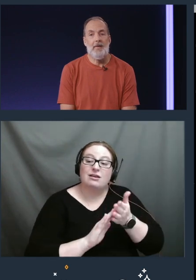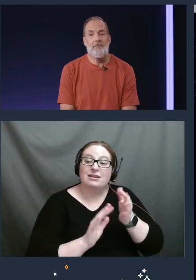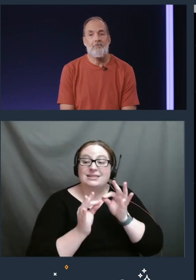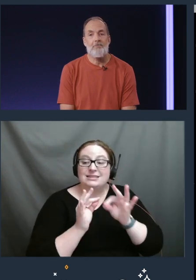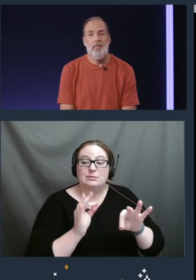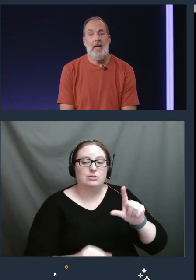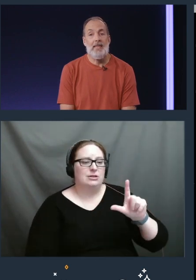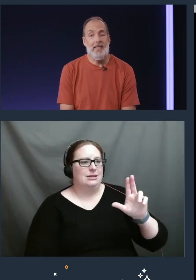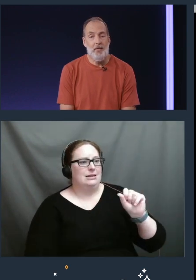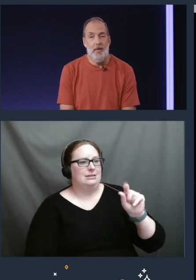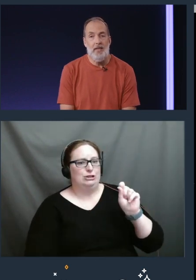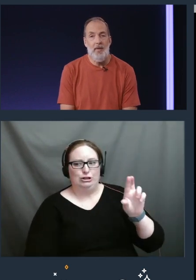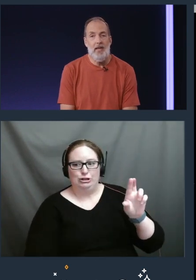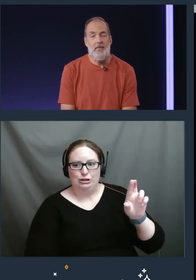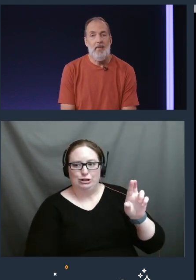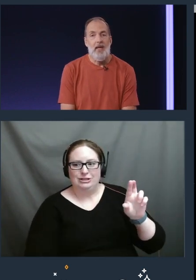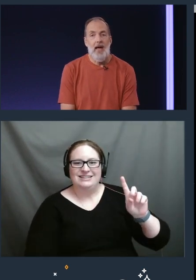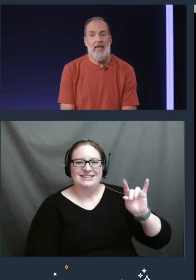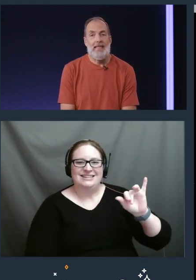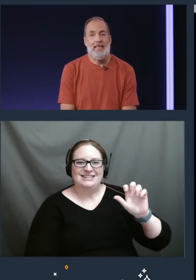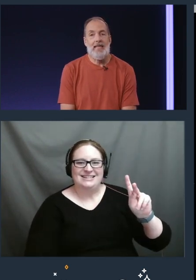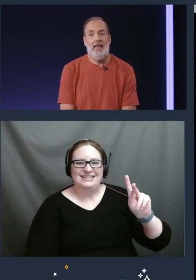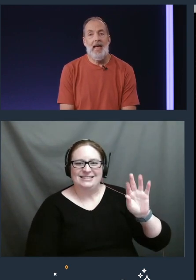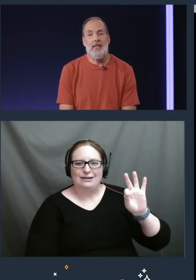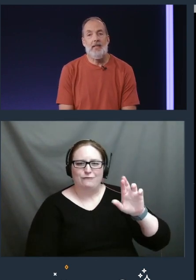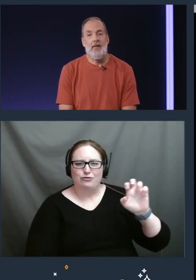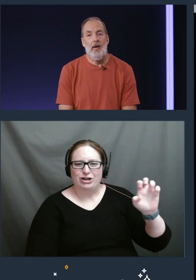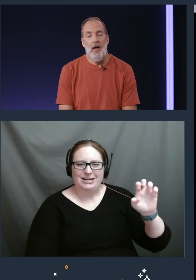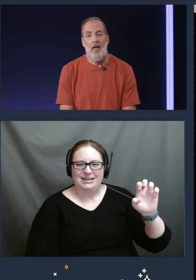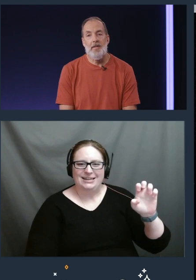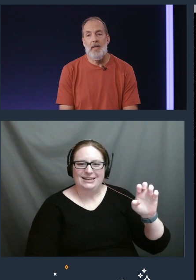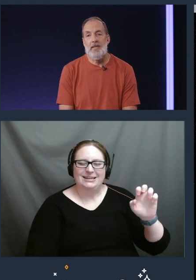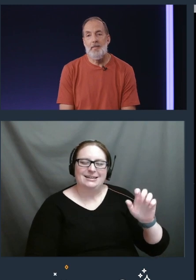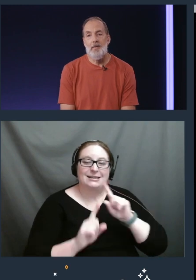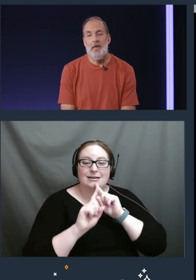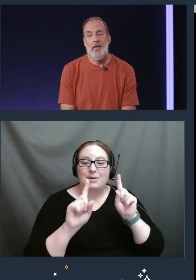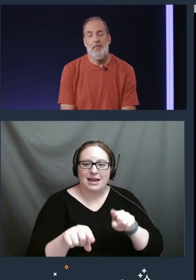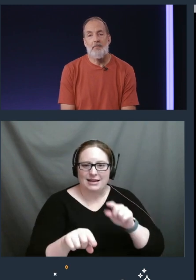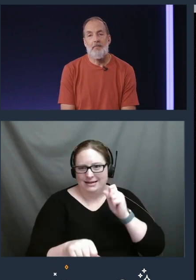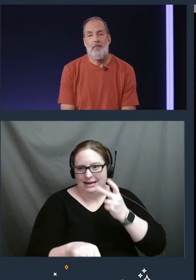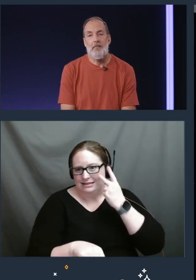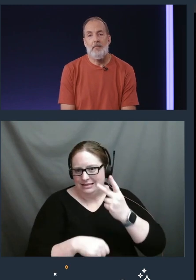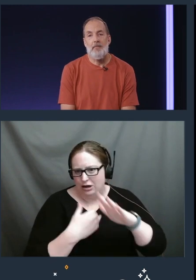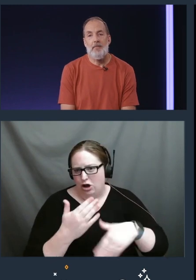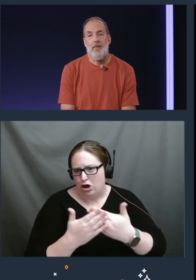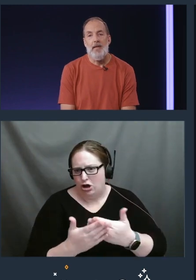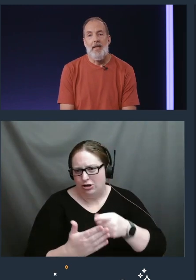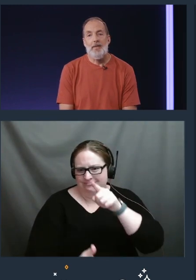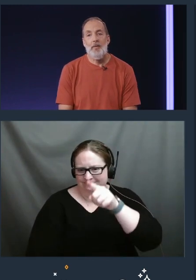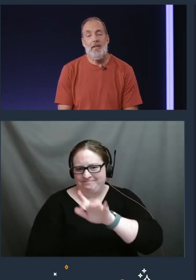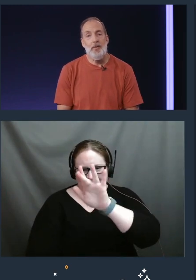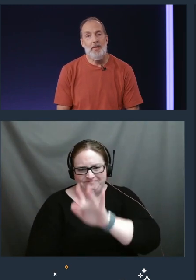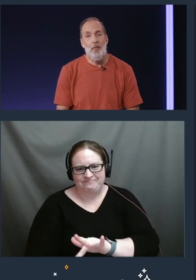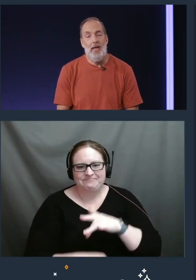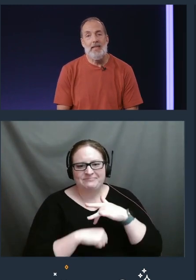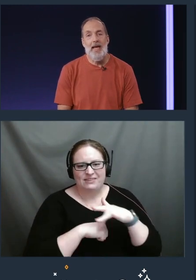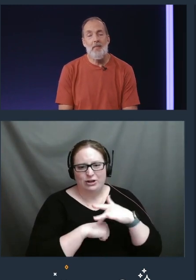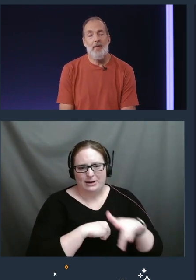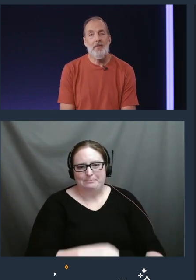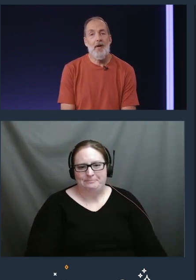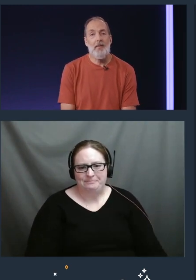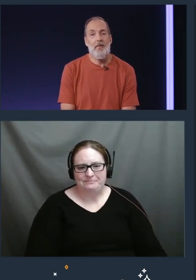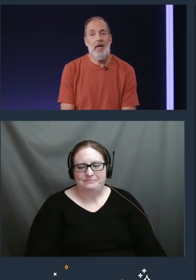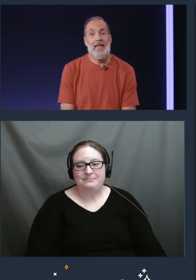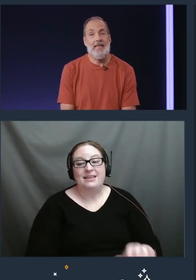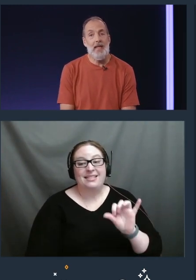Lustre disk-free command, I can see that all the space has been freed up. So this was one